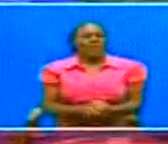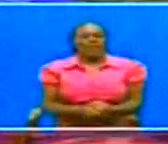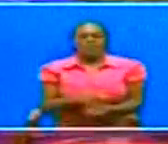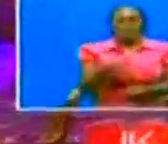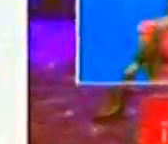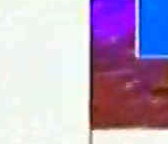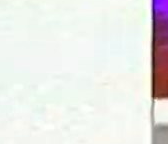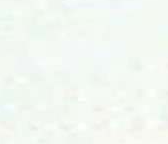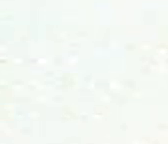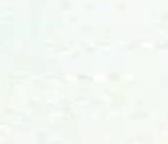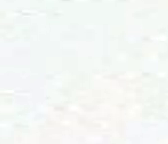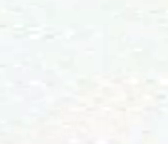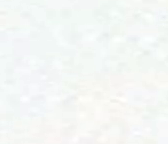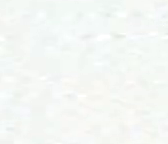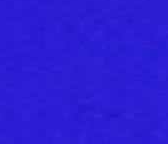St. Mary's, you know.